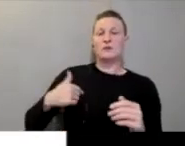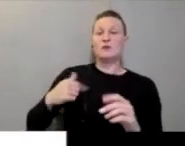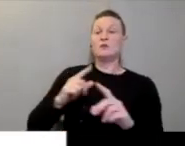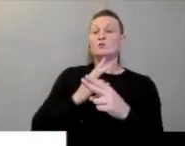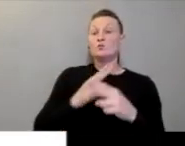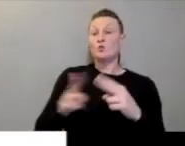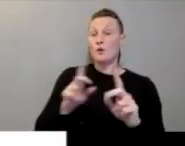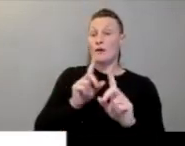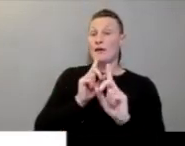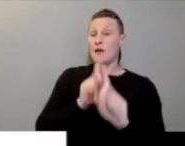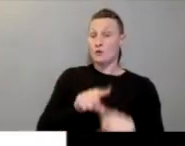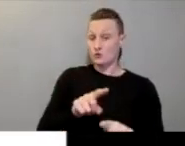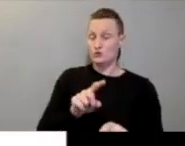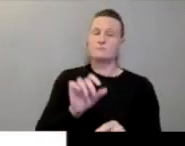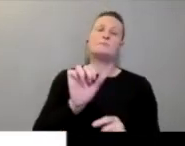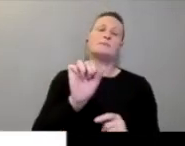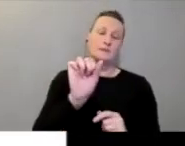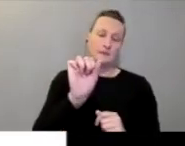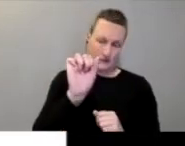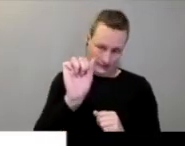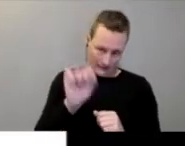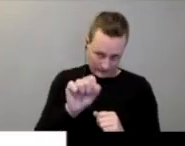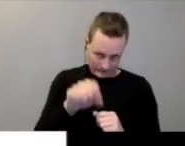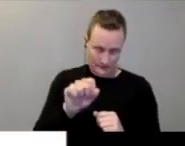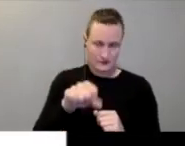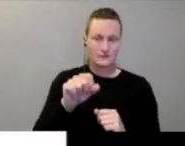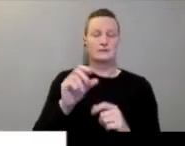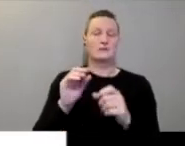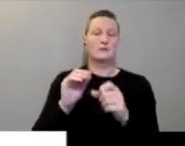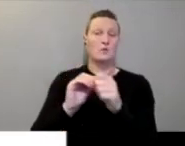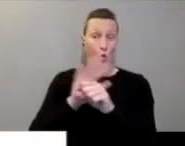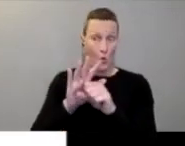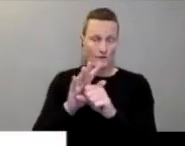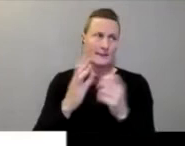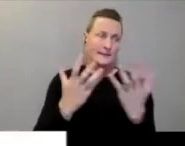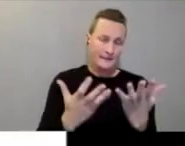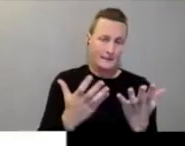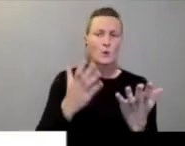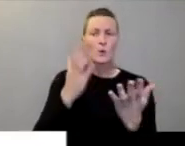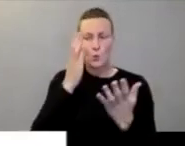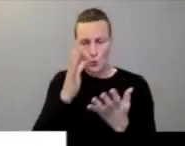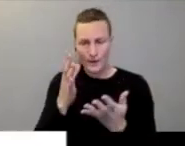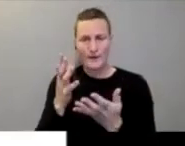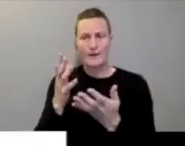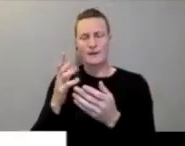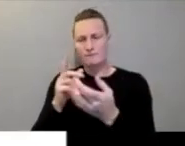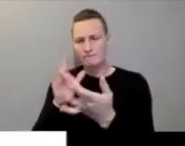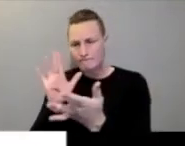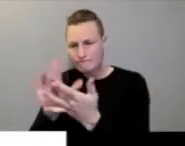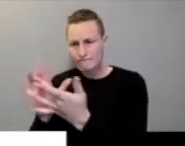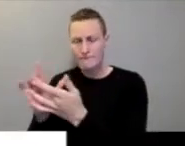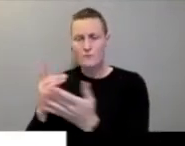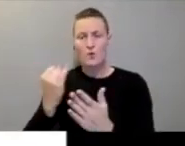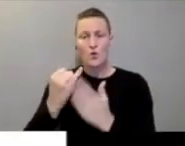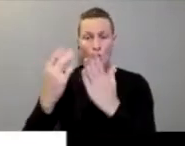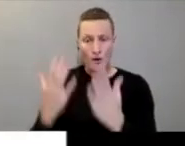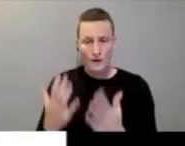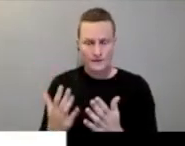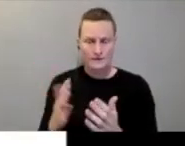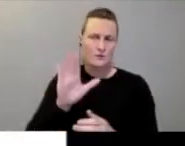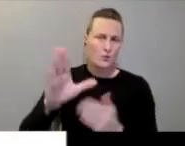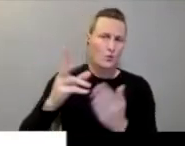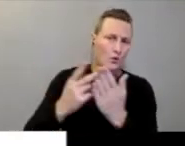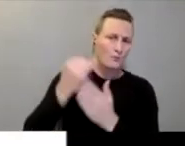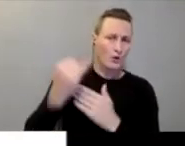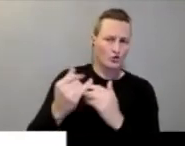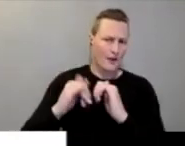be working with artists through the different programs around citing, around execution of projects. You will